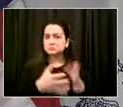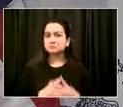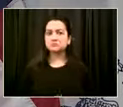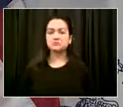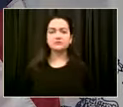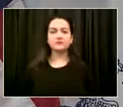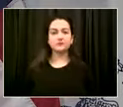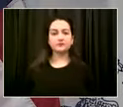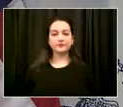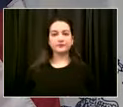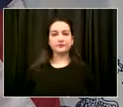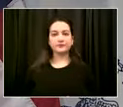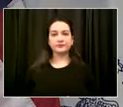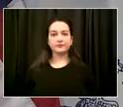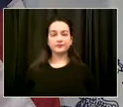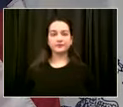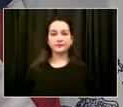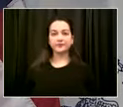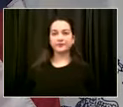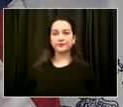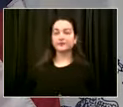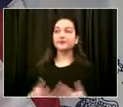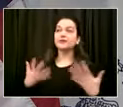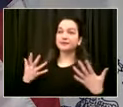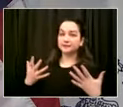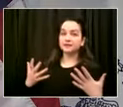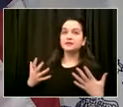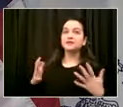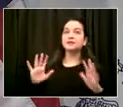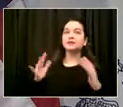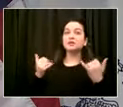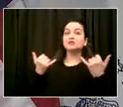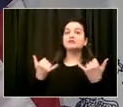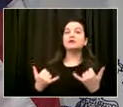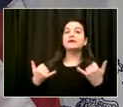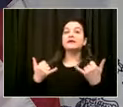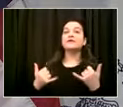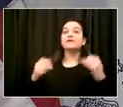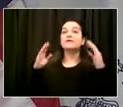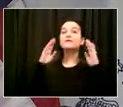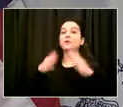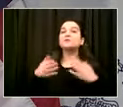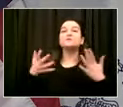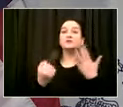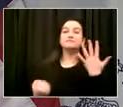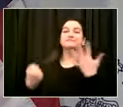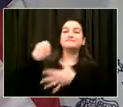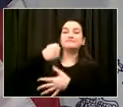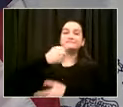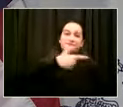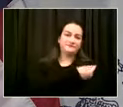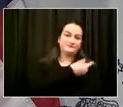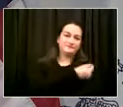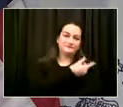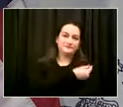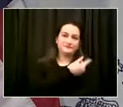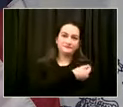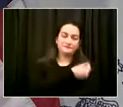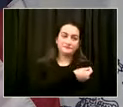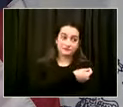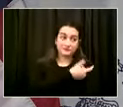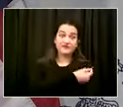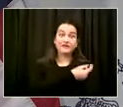then. Department of Health, as always, will be making sure that every agency is following the rules, but each agency head will be responsible for